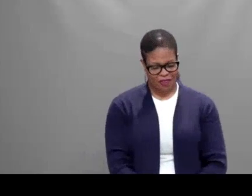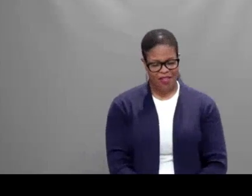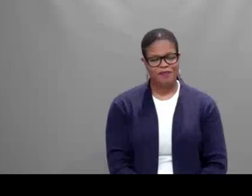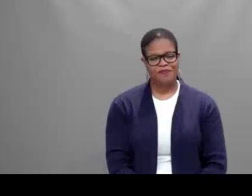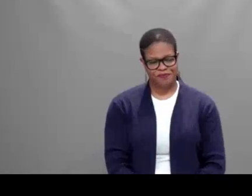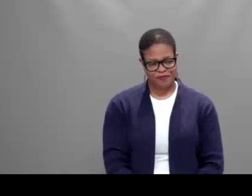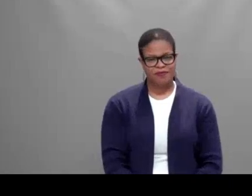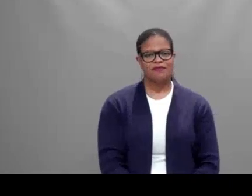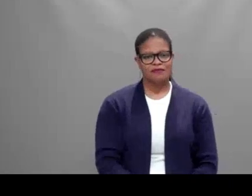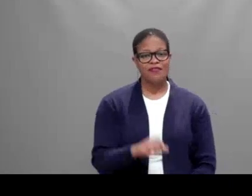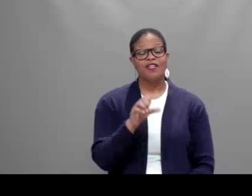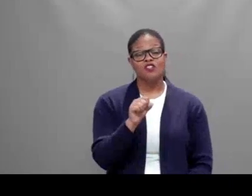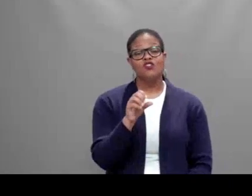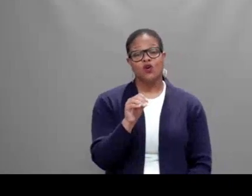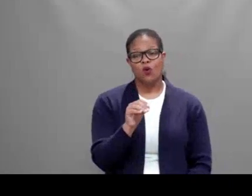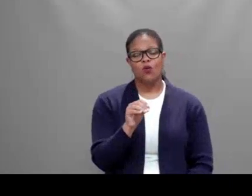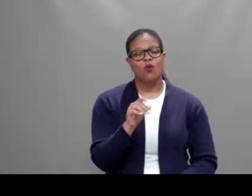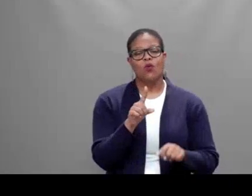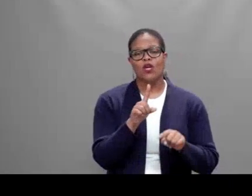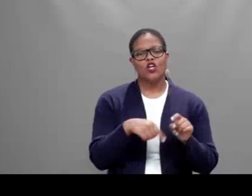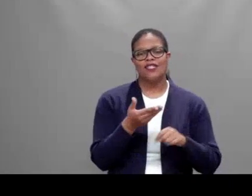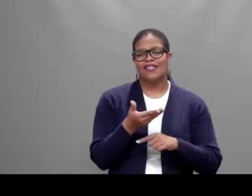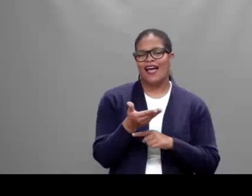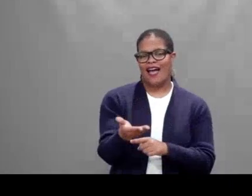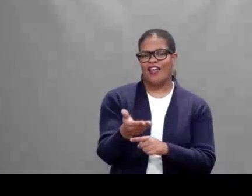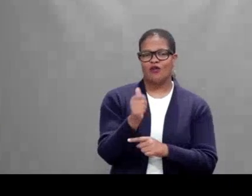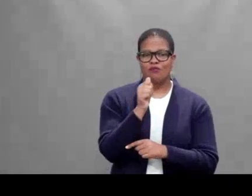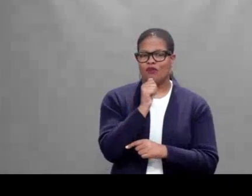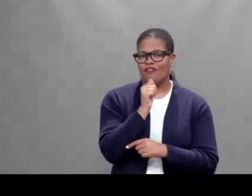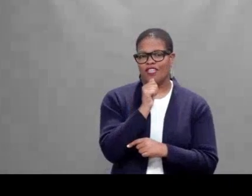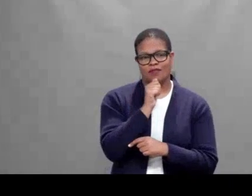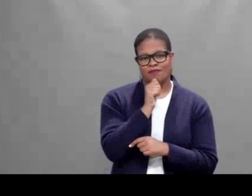so we couldn't hire private